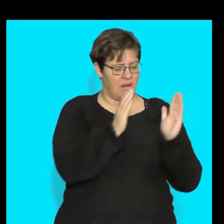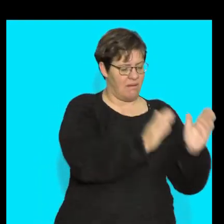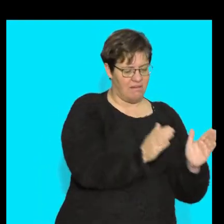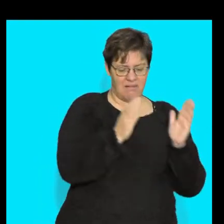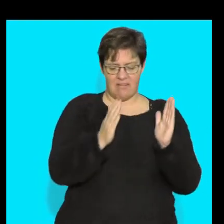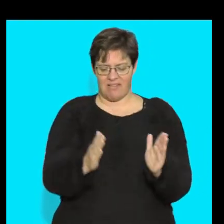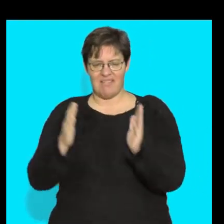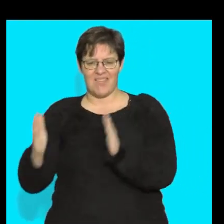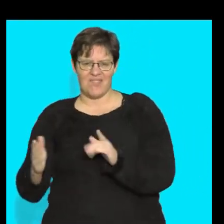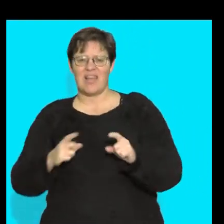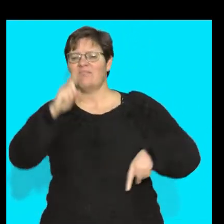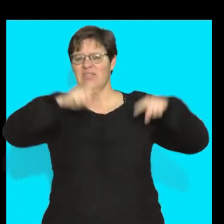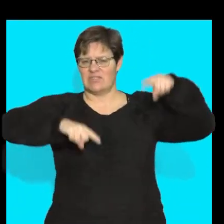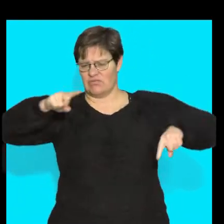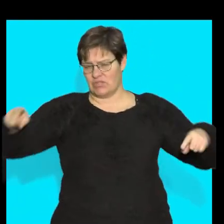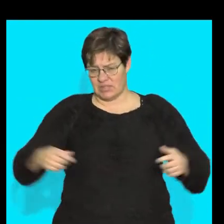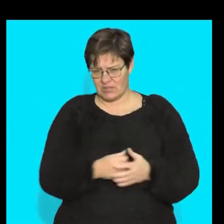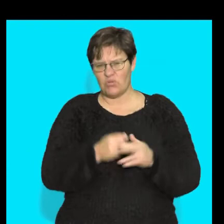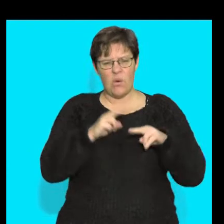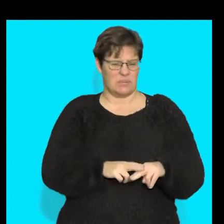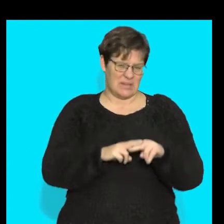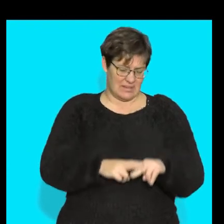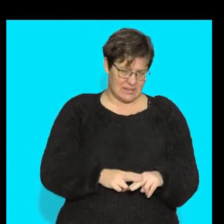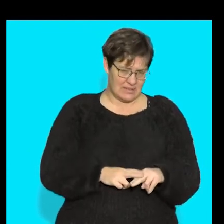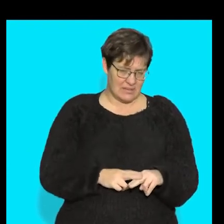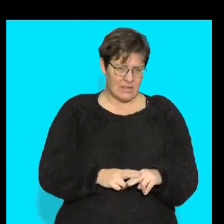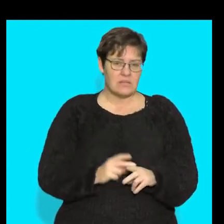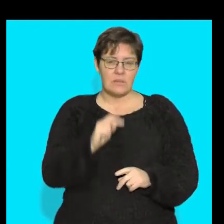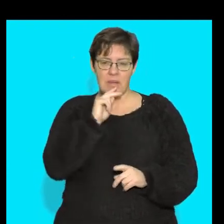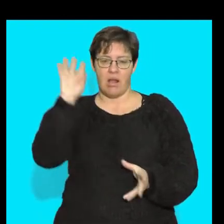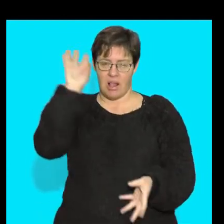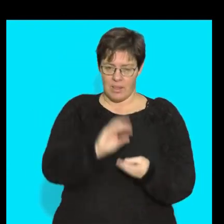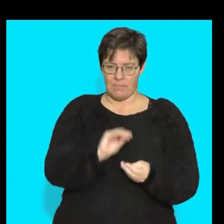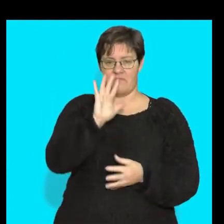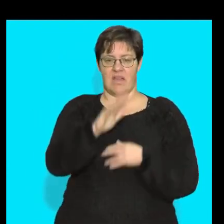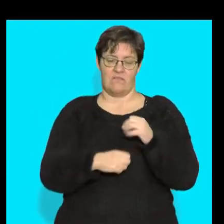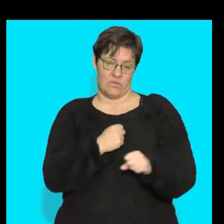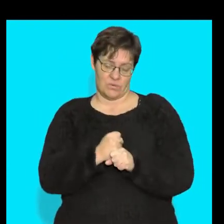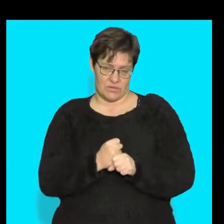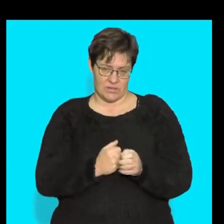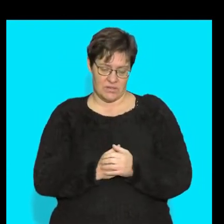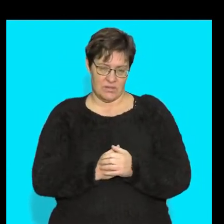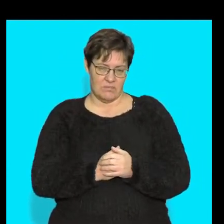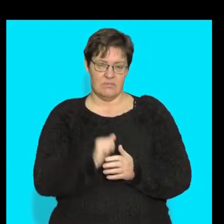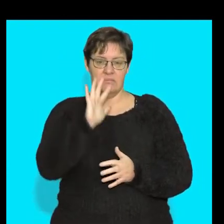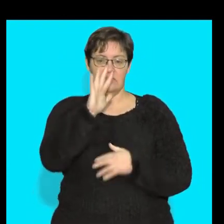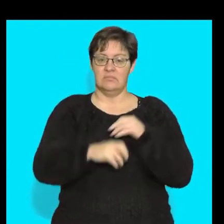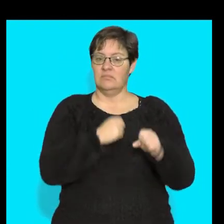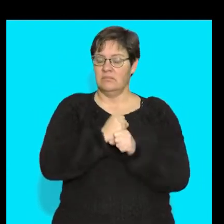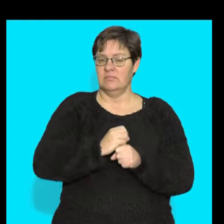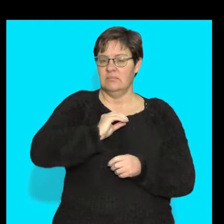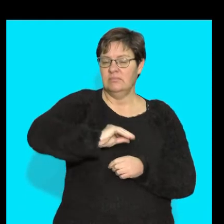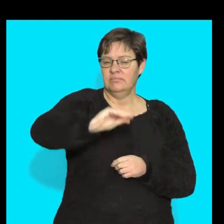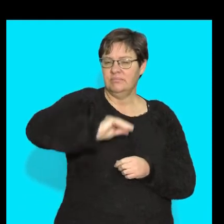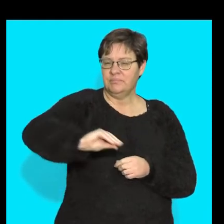you're gonna get for maybe the next 3 years, which will end up being 5 years, right? So in the 5 years of your investment, you